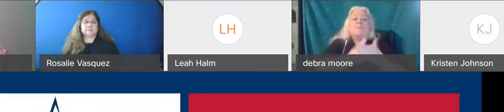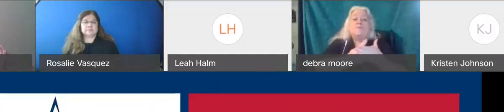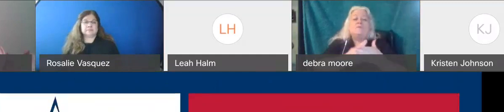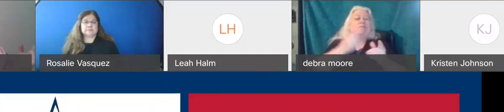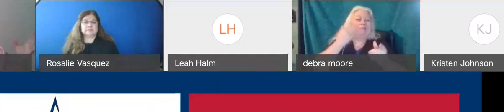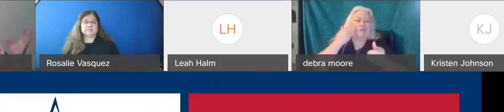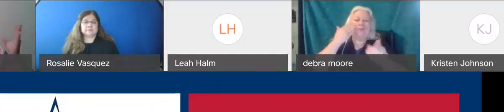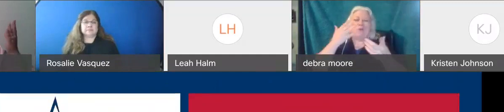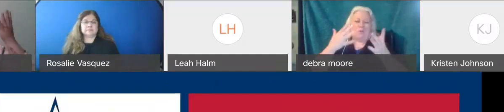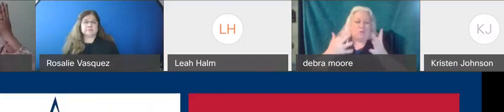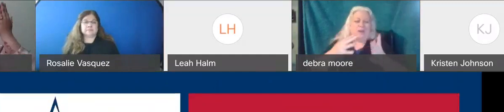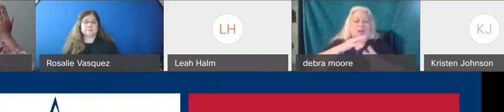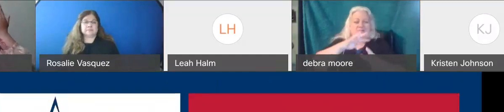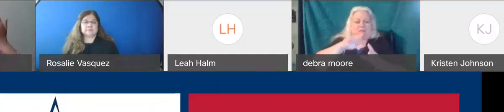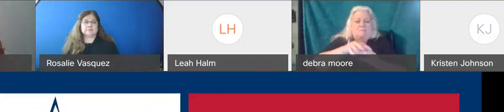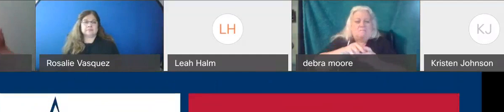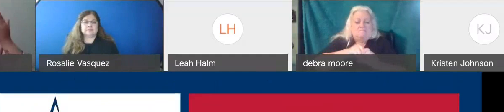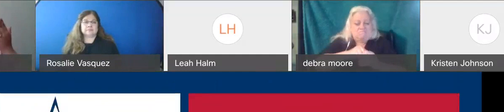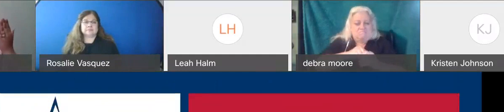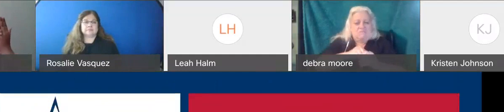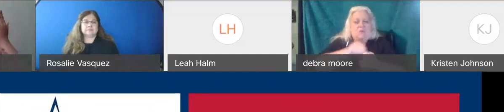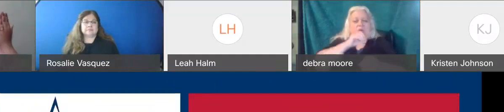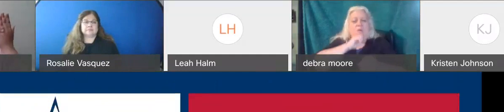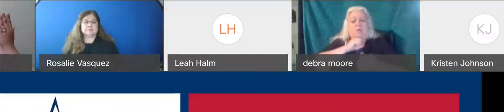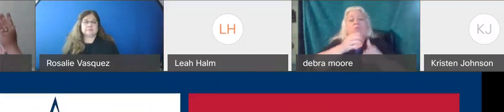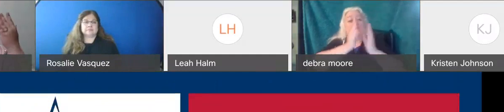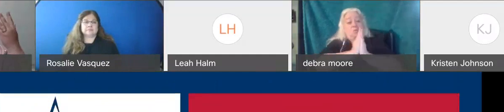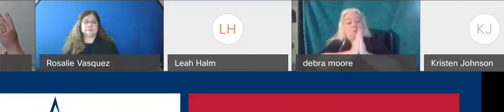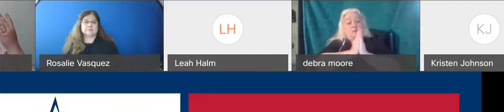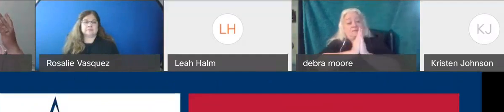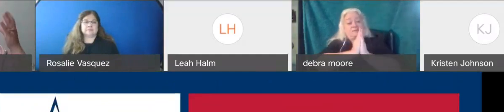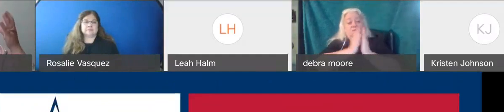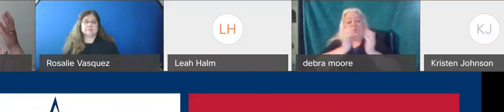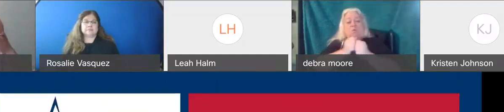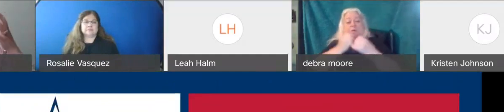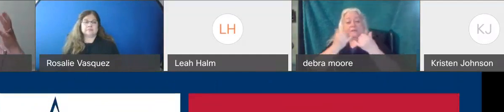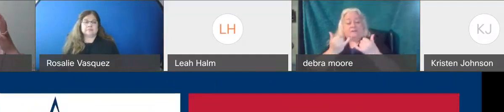familiar with. I've combined the old request form with the promotional